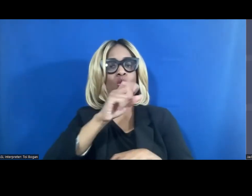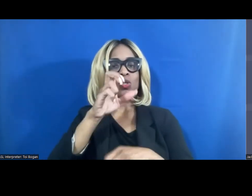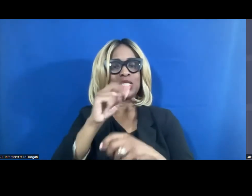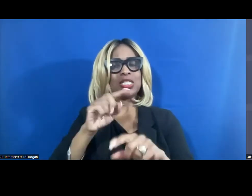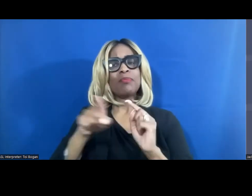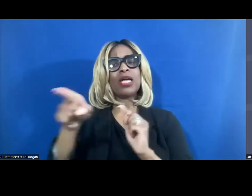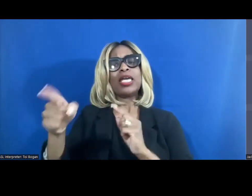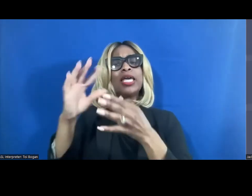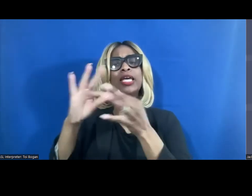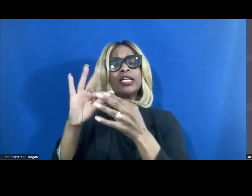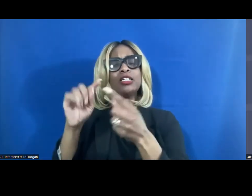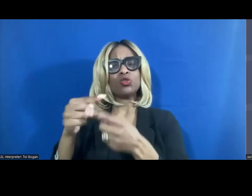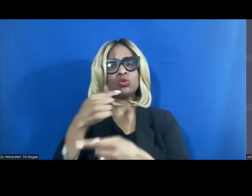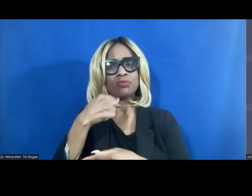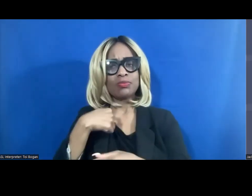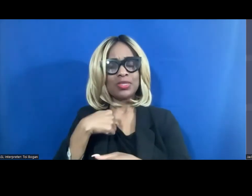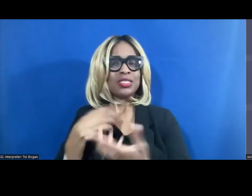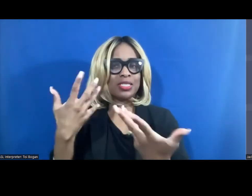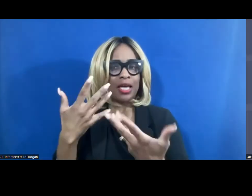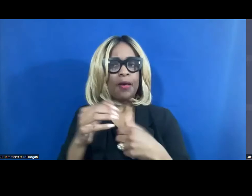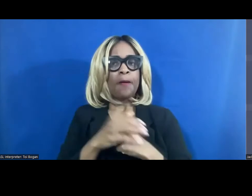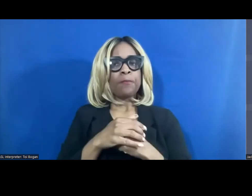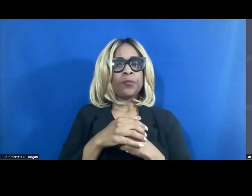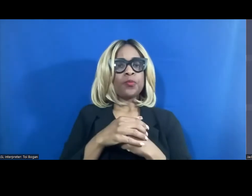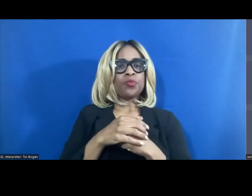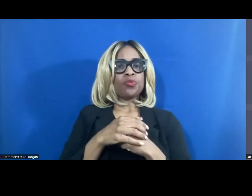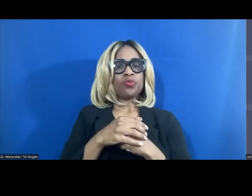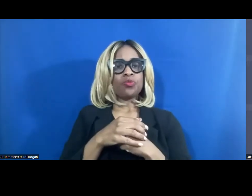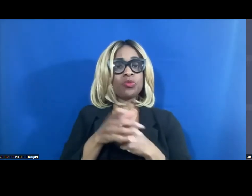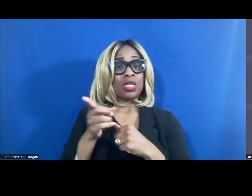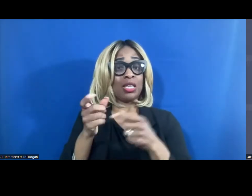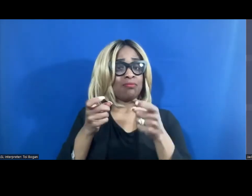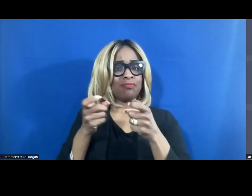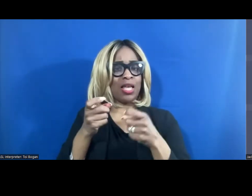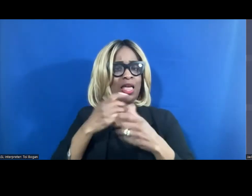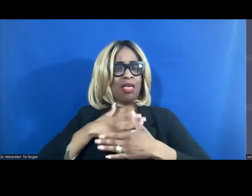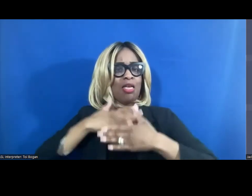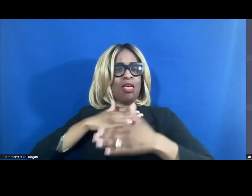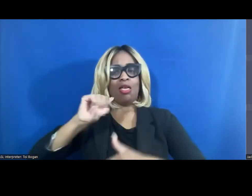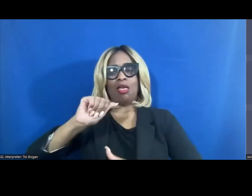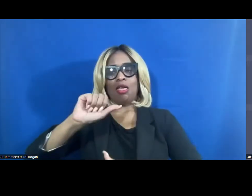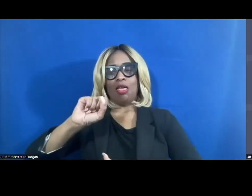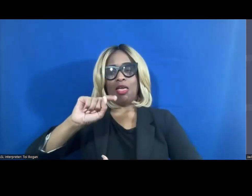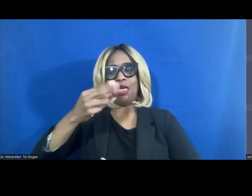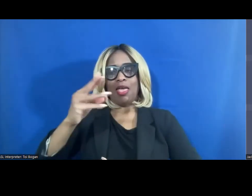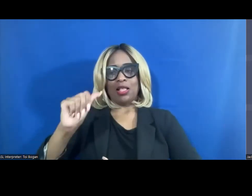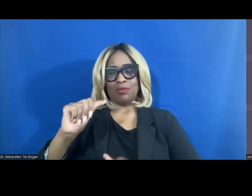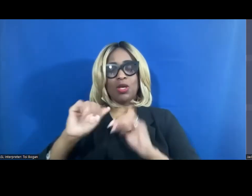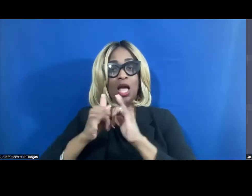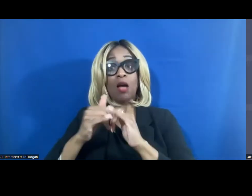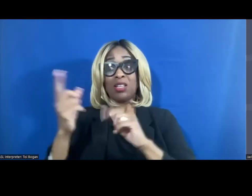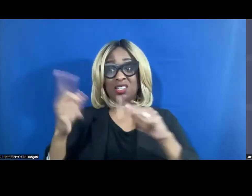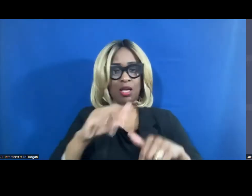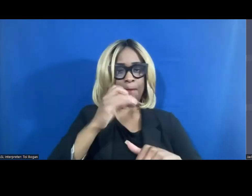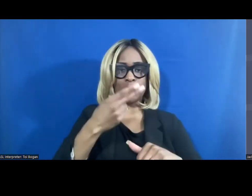on to me was that, he manages his asthma. And when he comes to Michigan, he goes to the